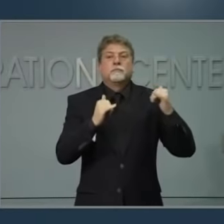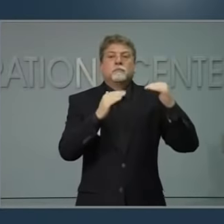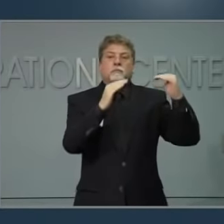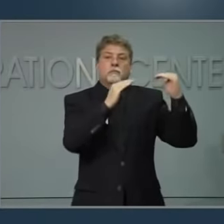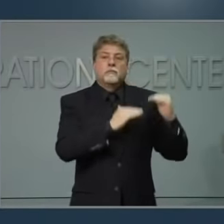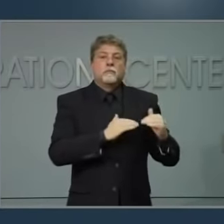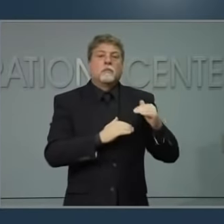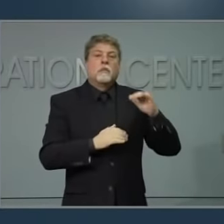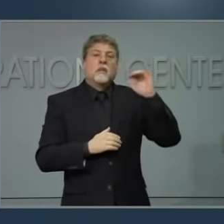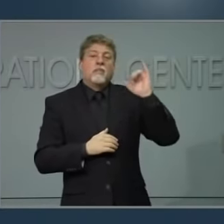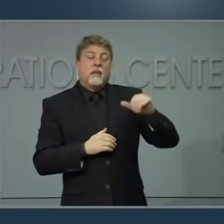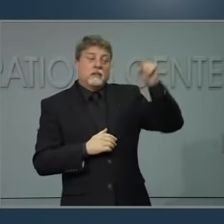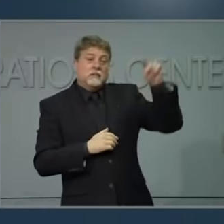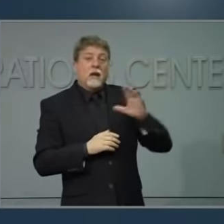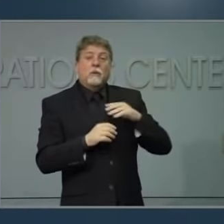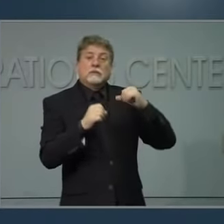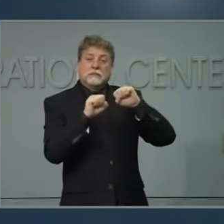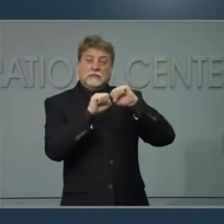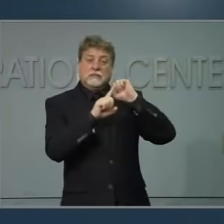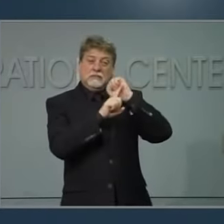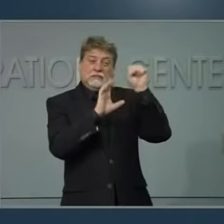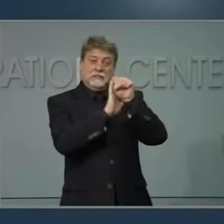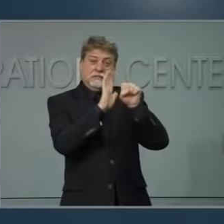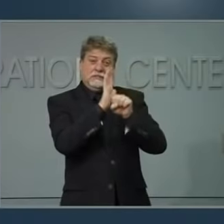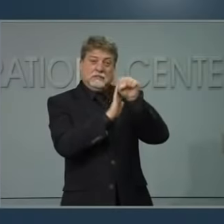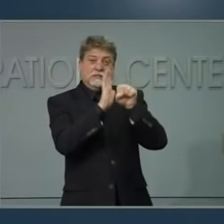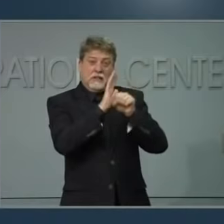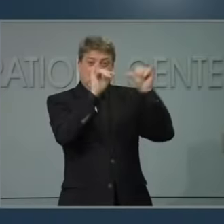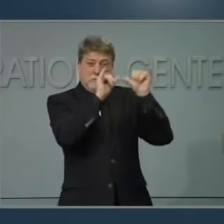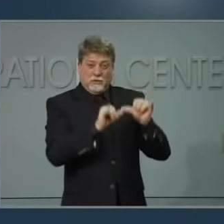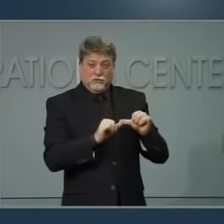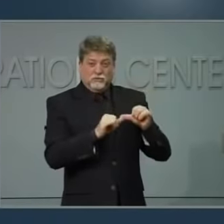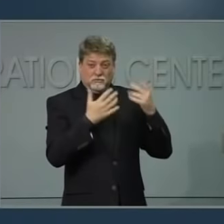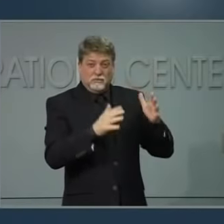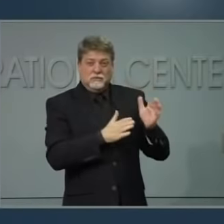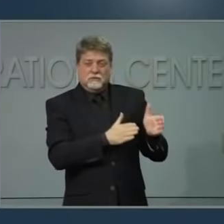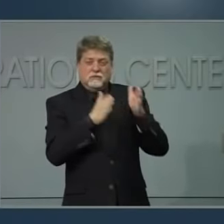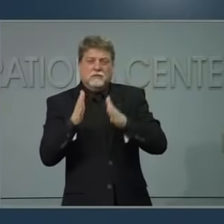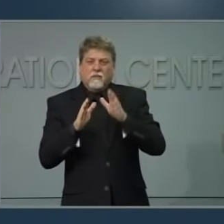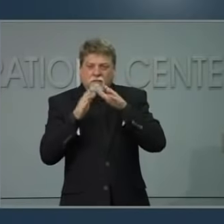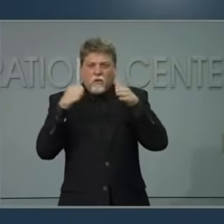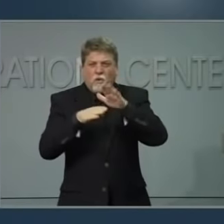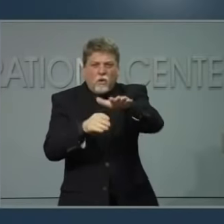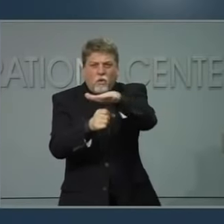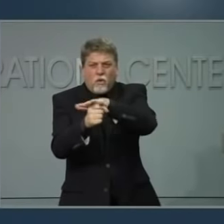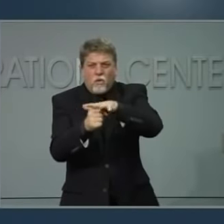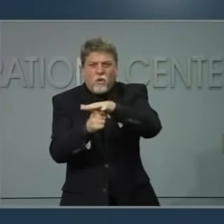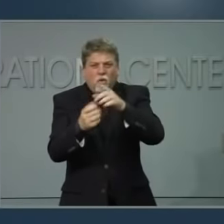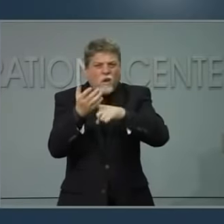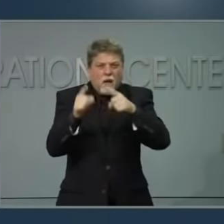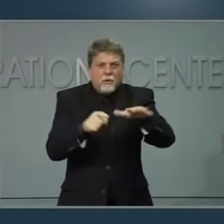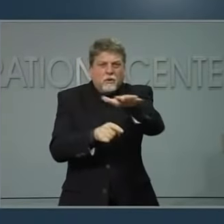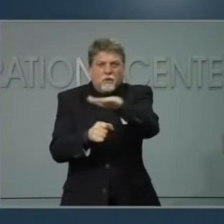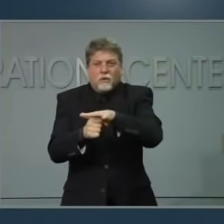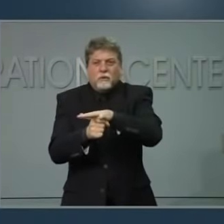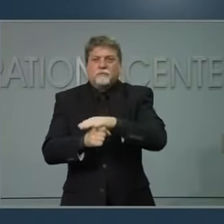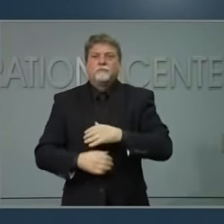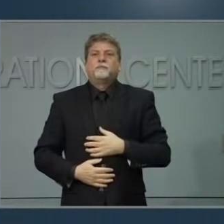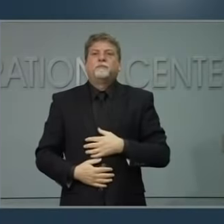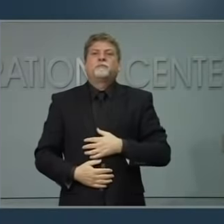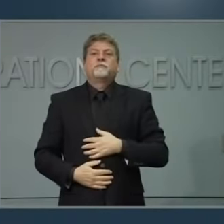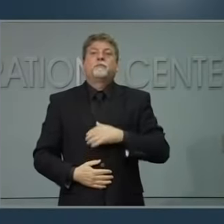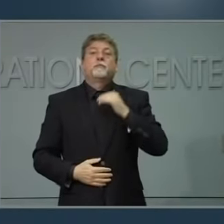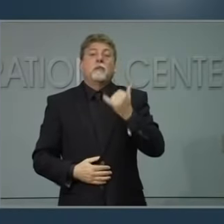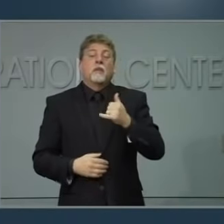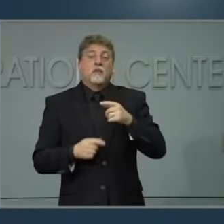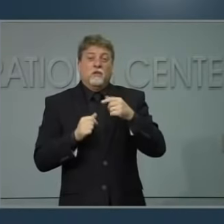our statewide metrics, let's see what's happening more locally. Given our statewide trends, it's no surprise that our county alert